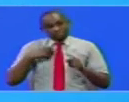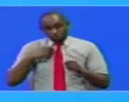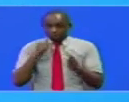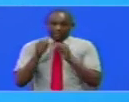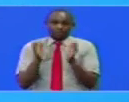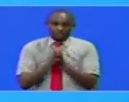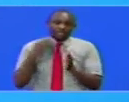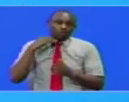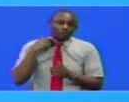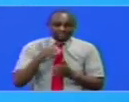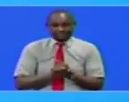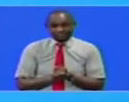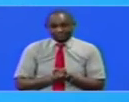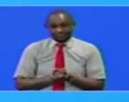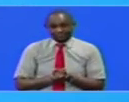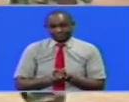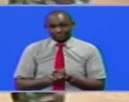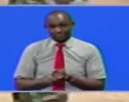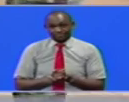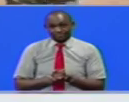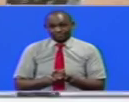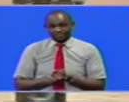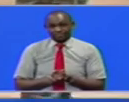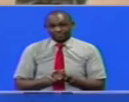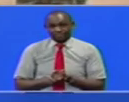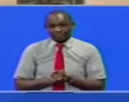Rita Tinina has the details. Swear solemnly.